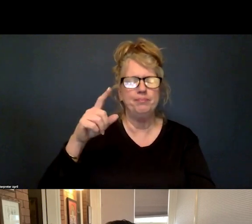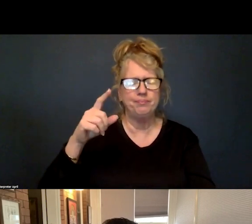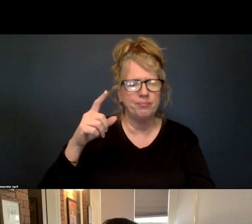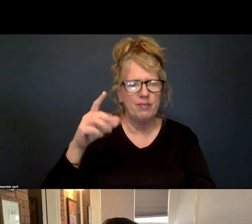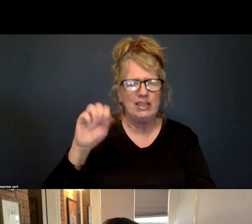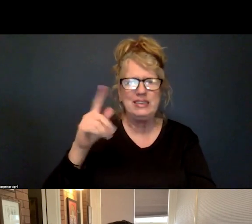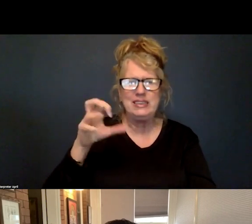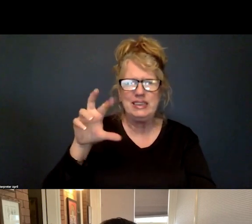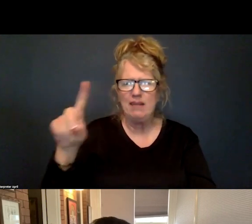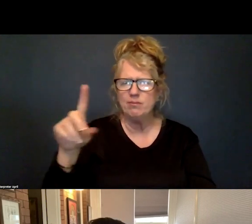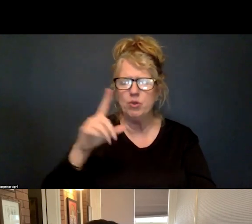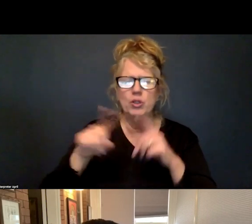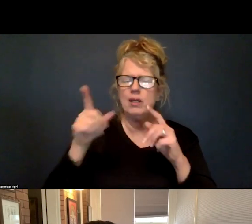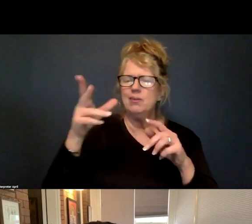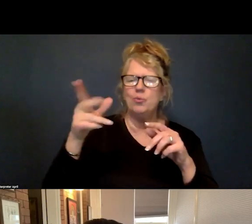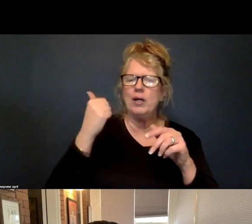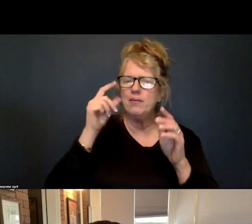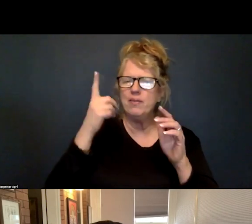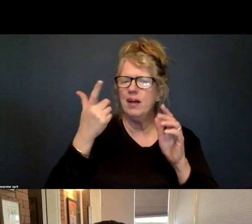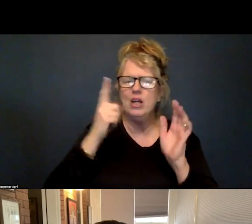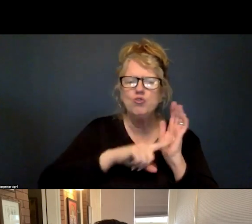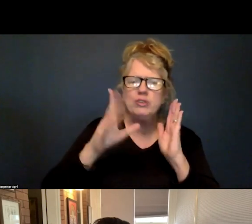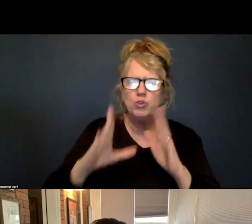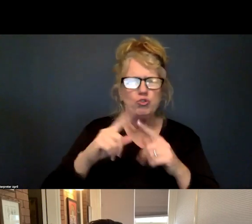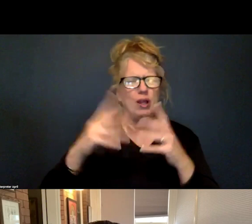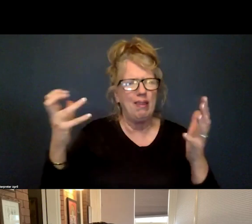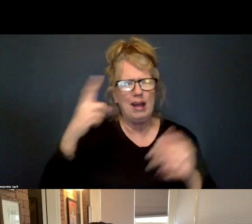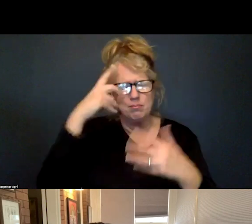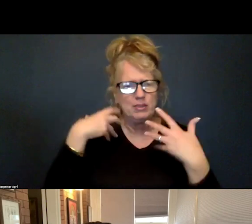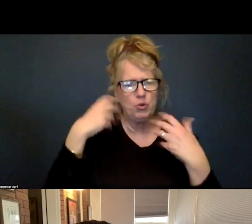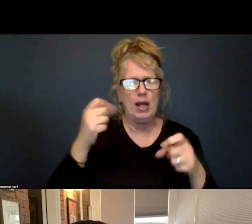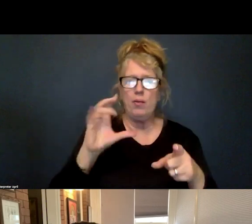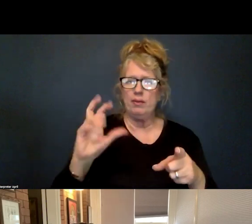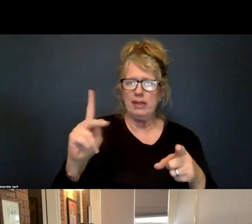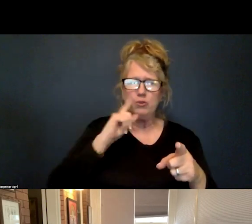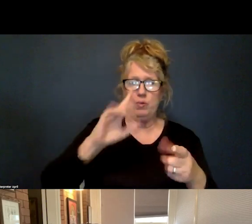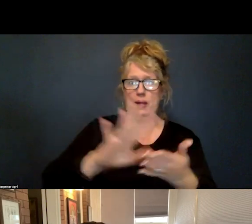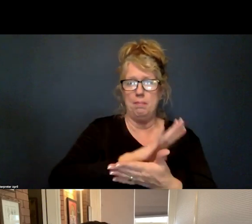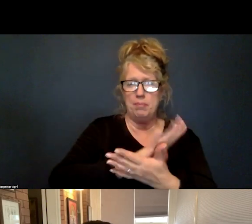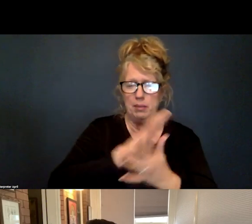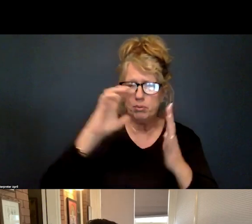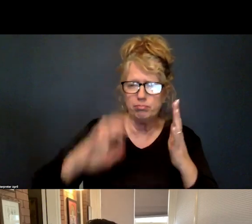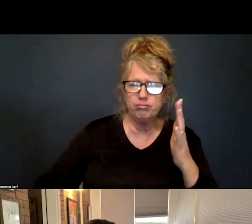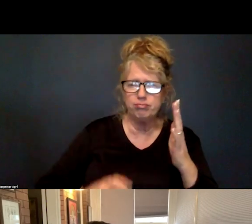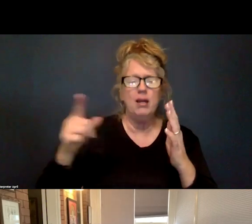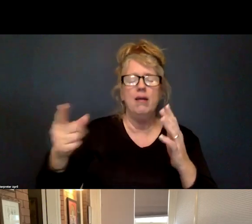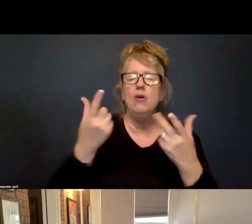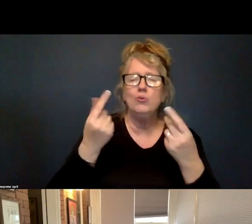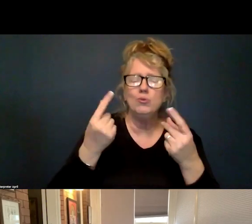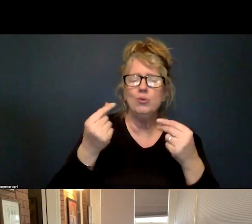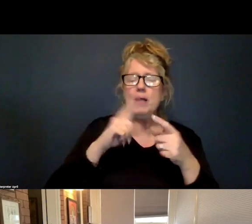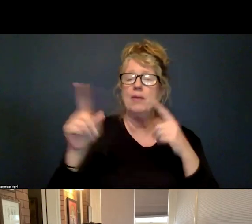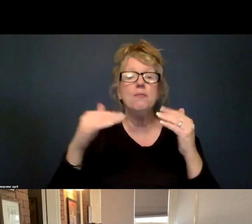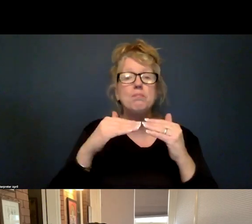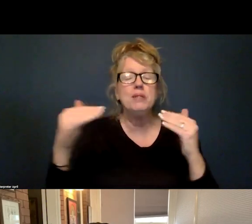heavily interested in mental health and is doing lots and lots of interesting stuff. Here's a link to the paper. In brief, what they did was they took a peer